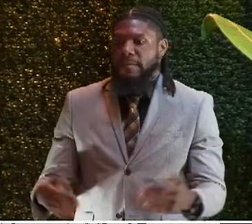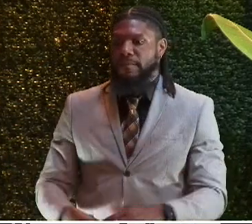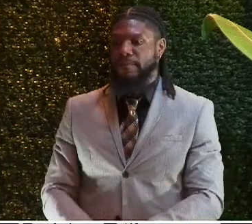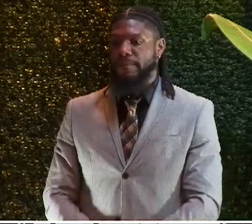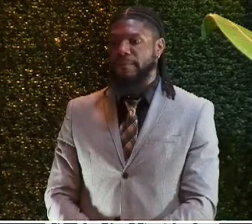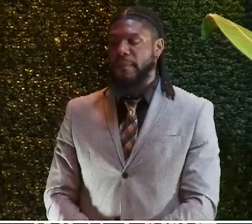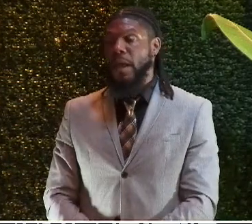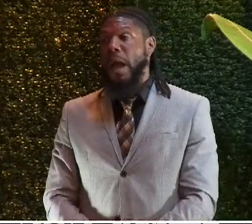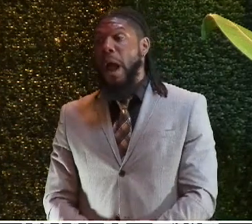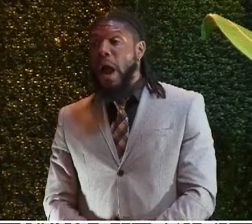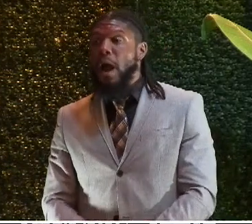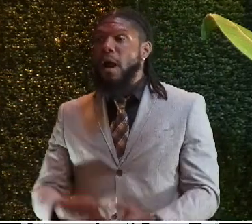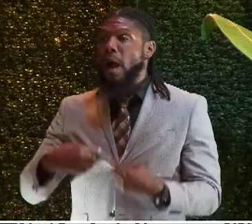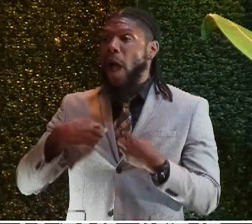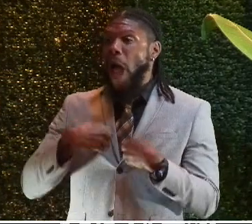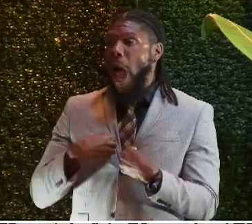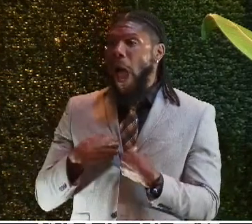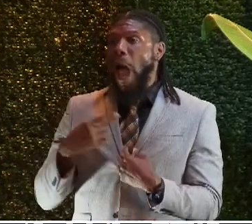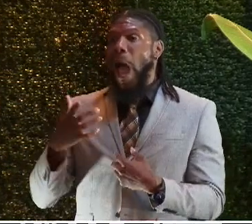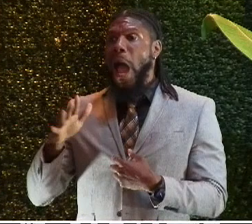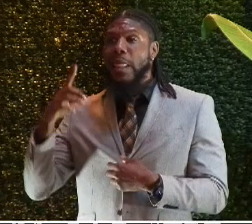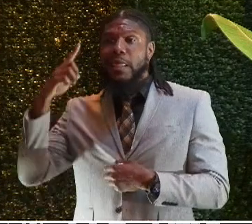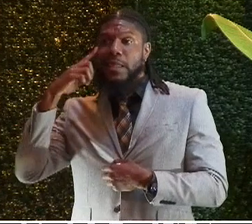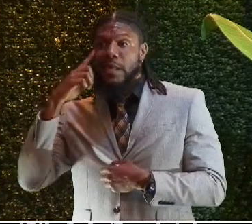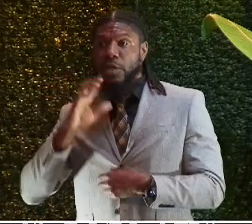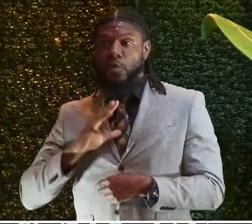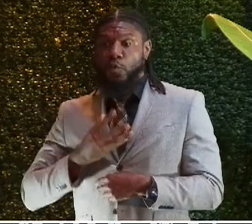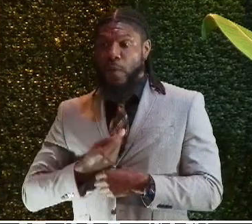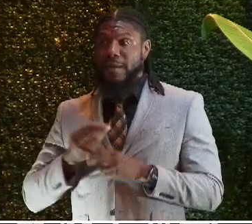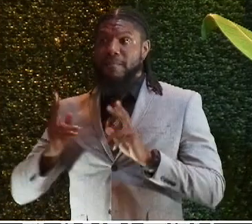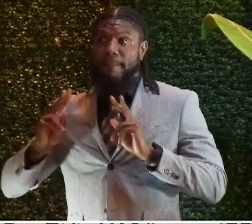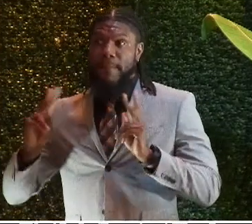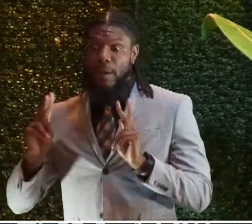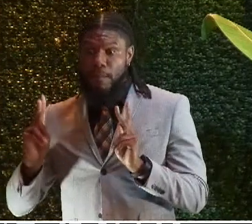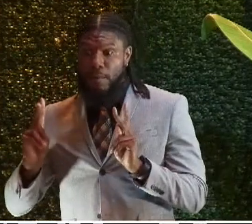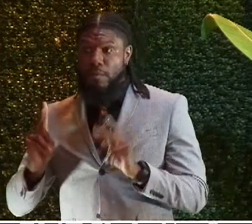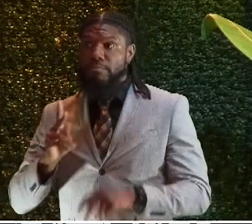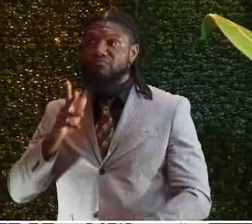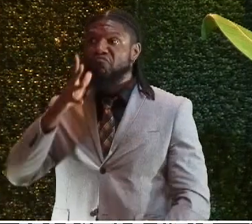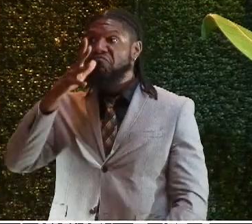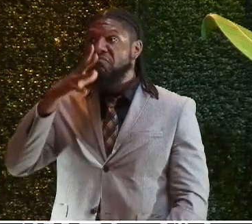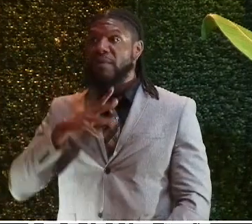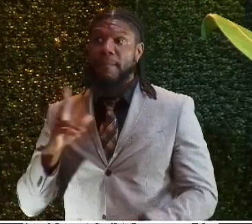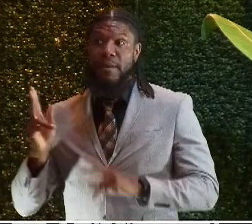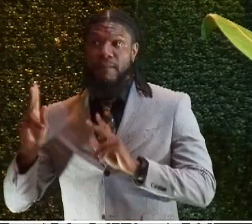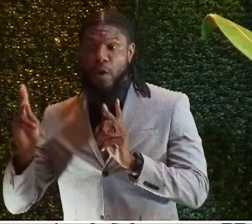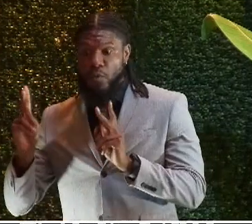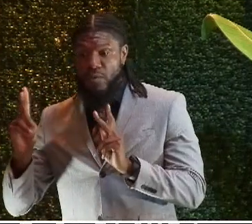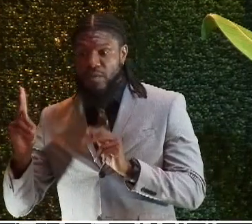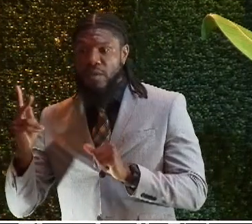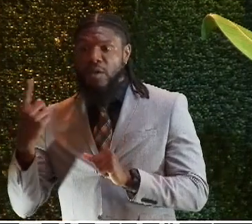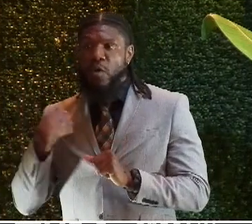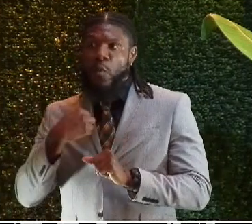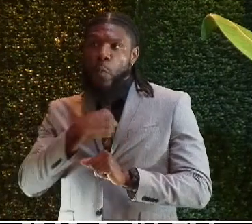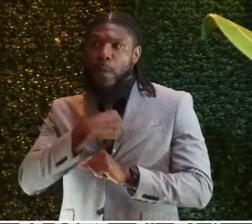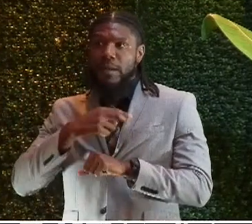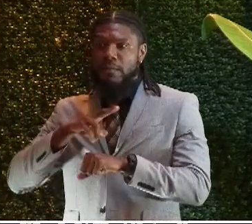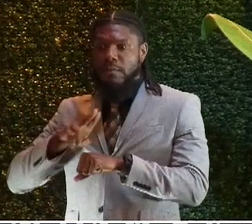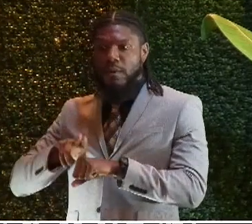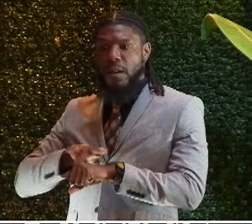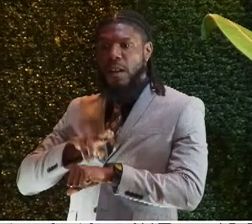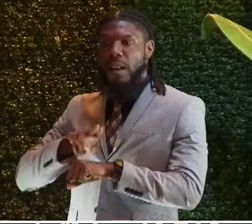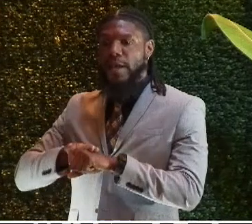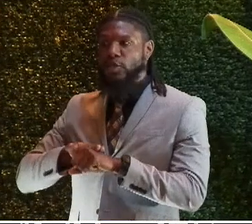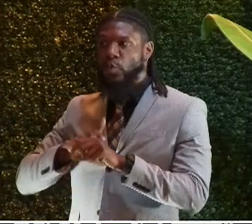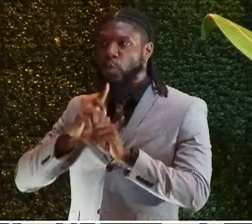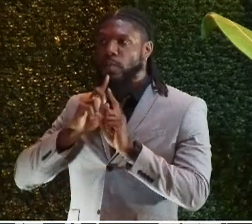I kind of think that trans people, feminine folks, we are a natural response to